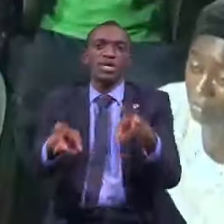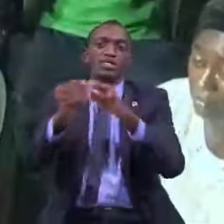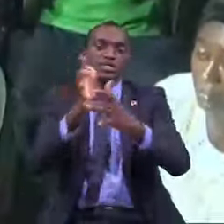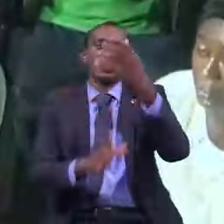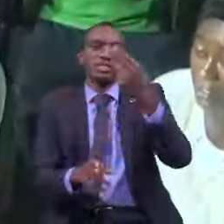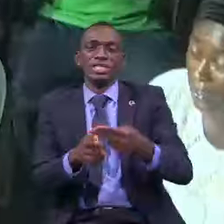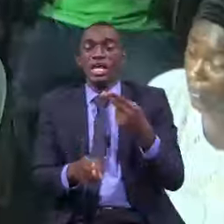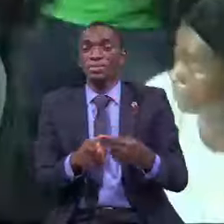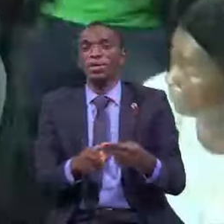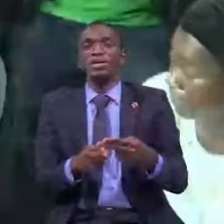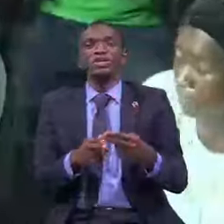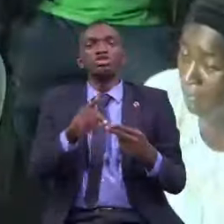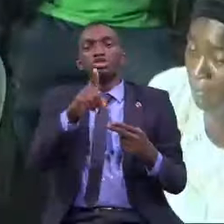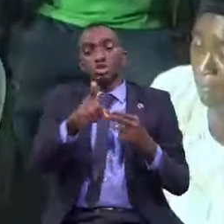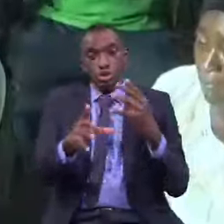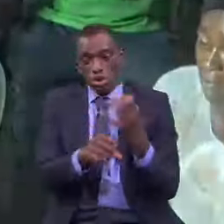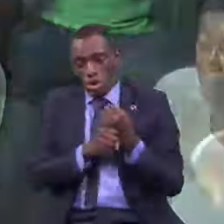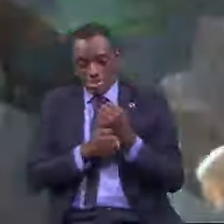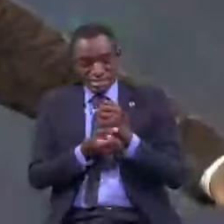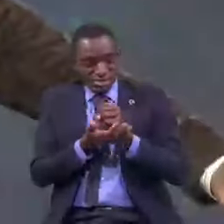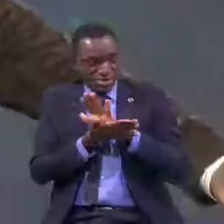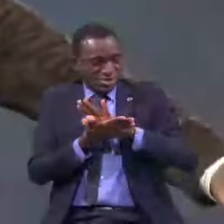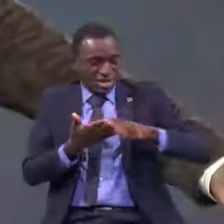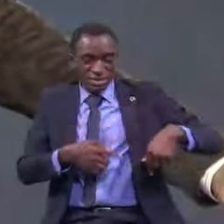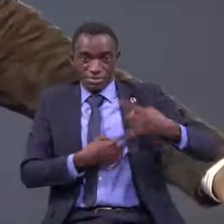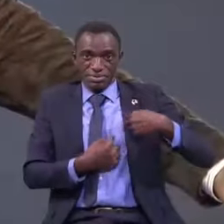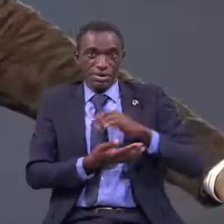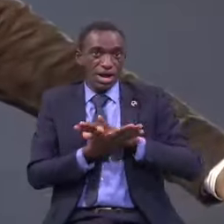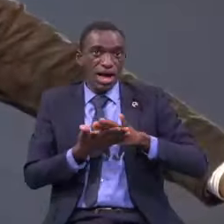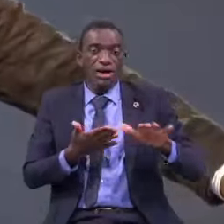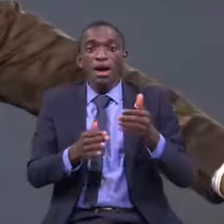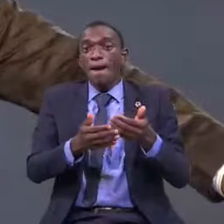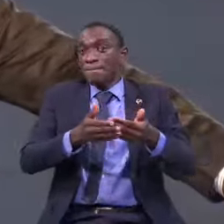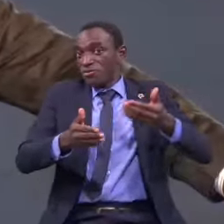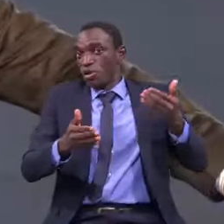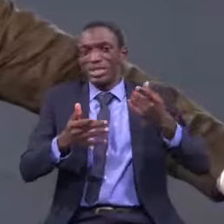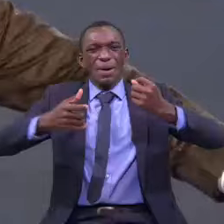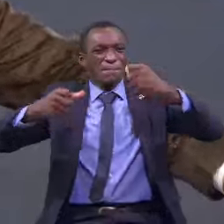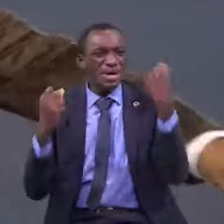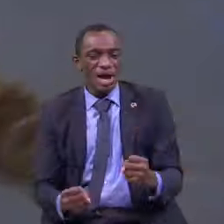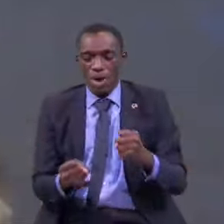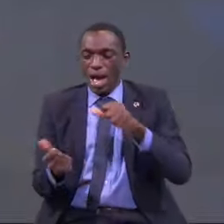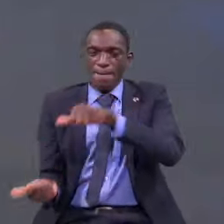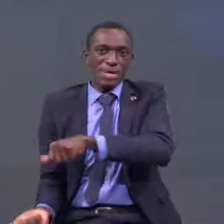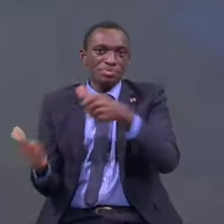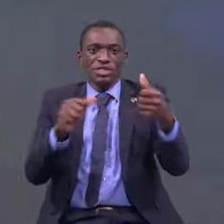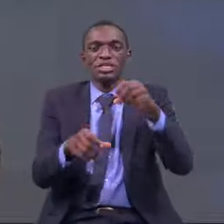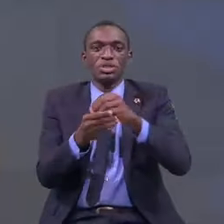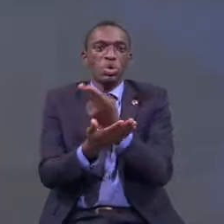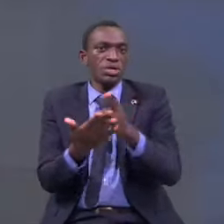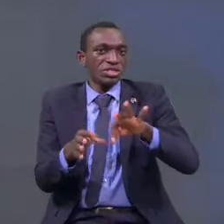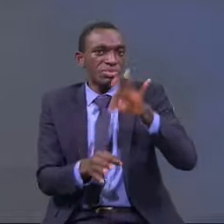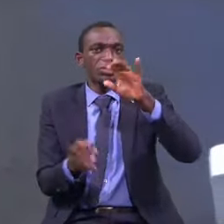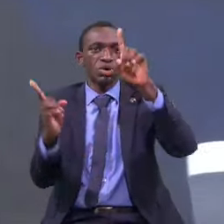You got sanctification before, the power, baptism in the Holy Ghost is coming on the way.